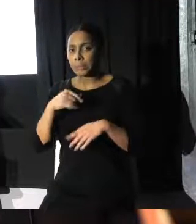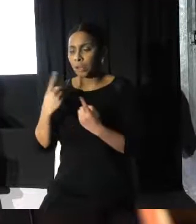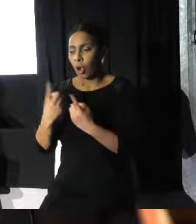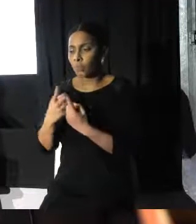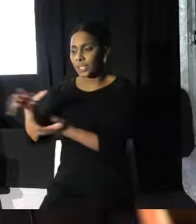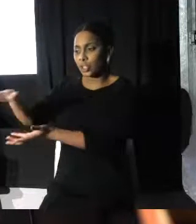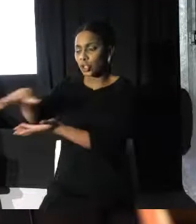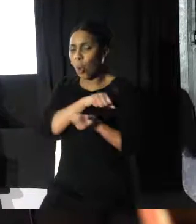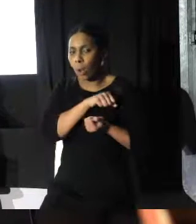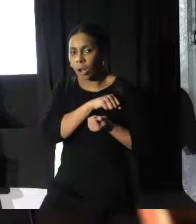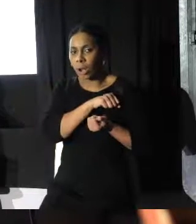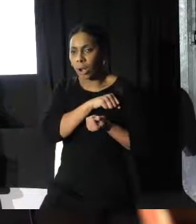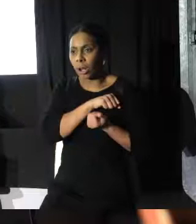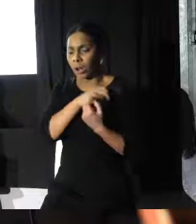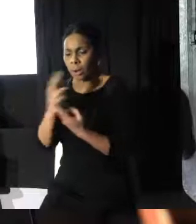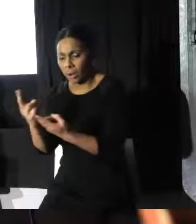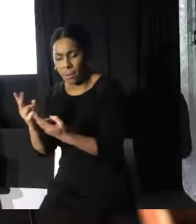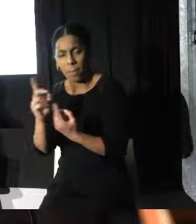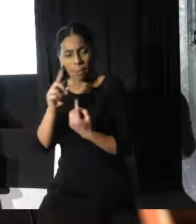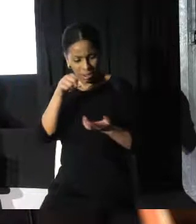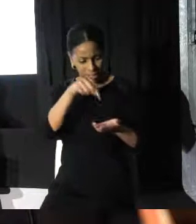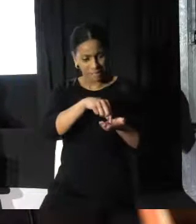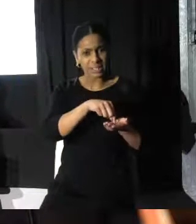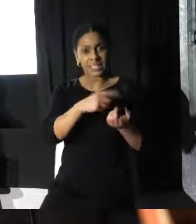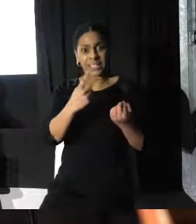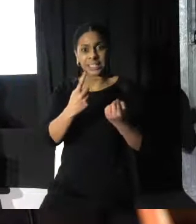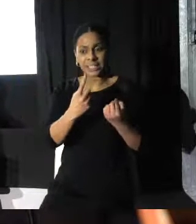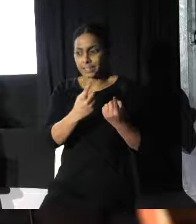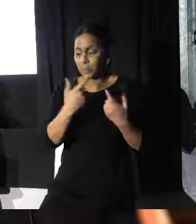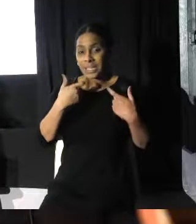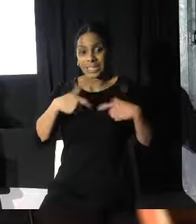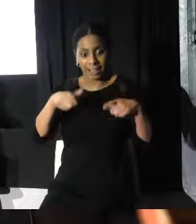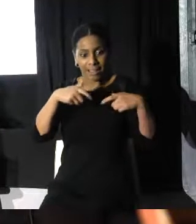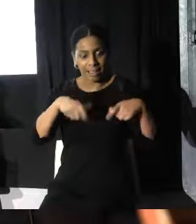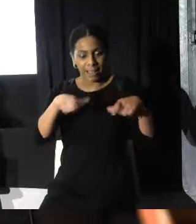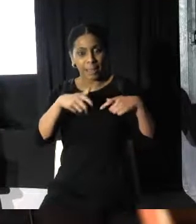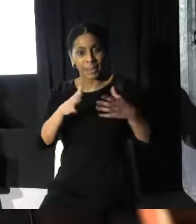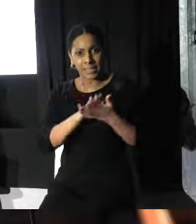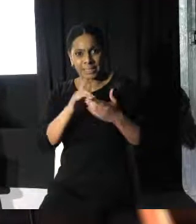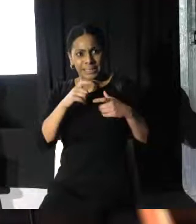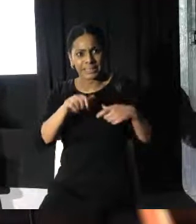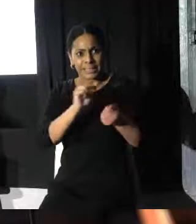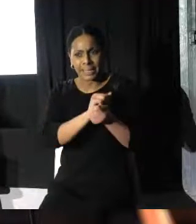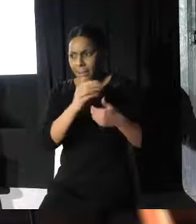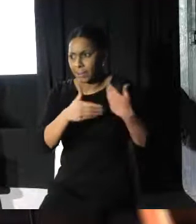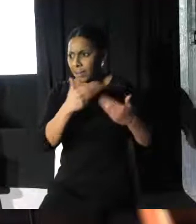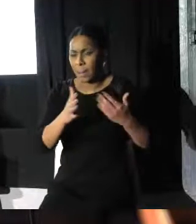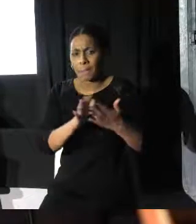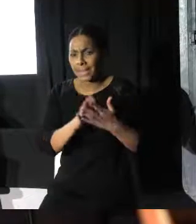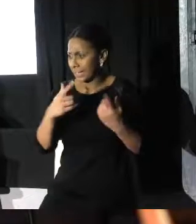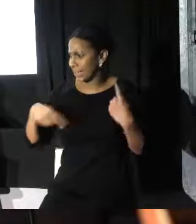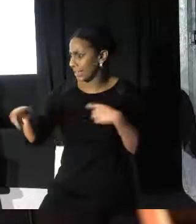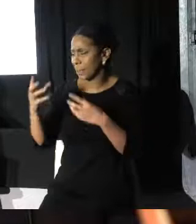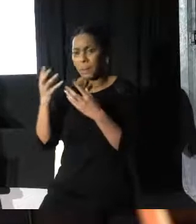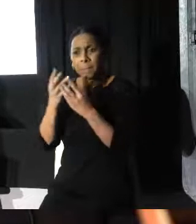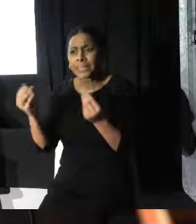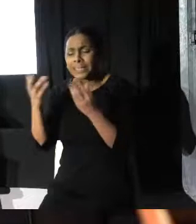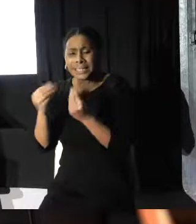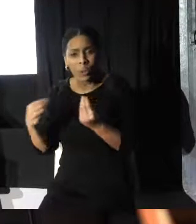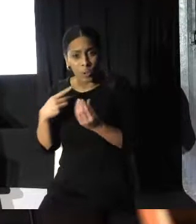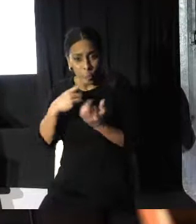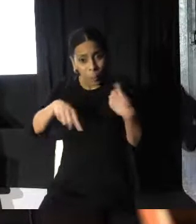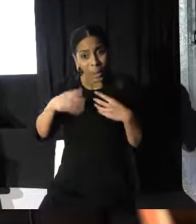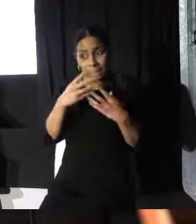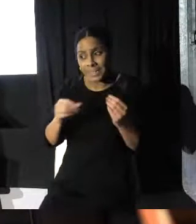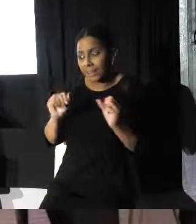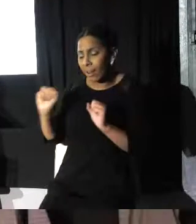the exclusionary practices that mean that we're missing out so much. I mean, so much of the best contemporary art at